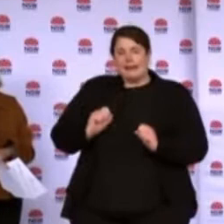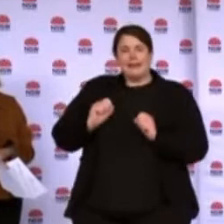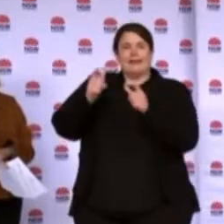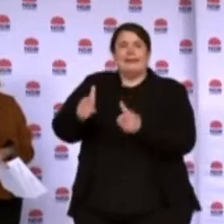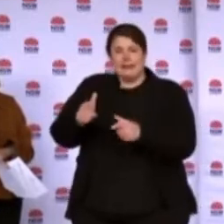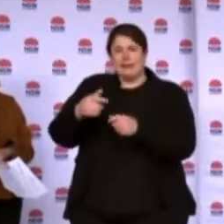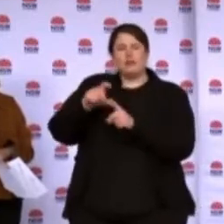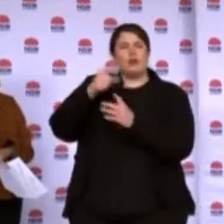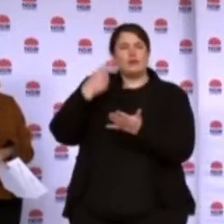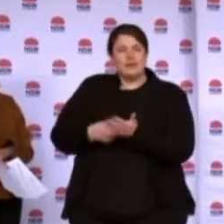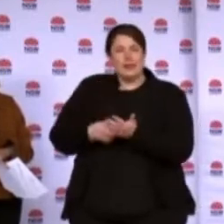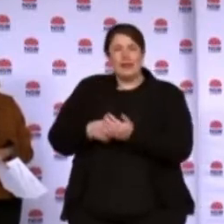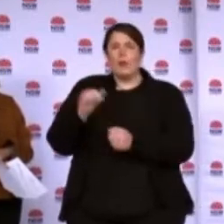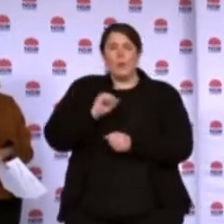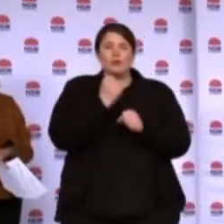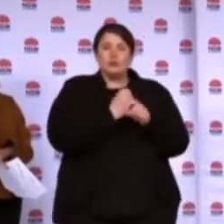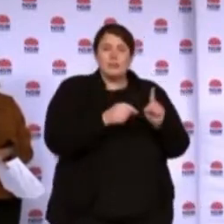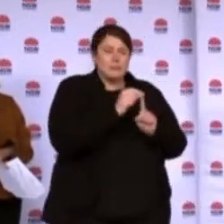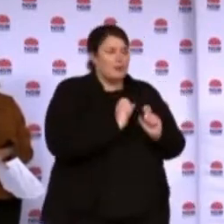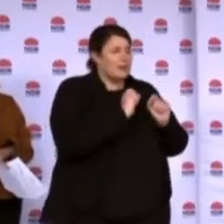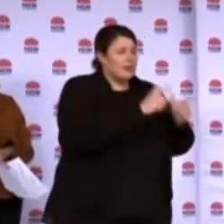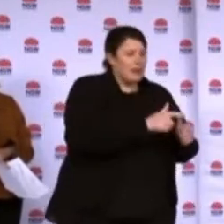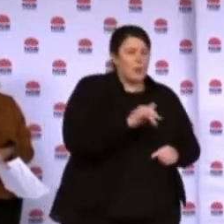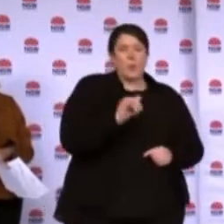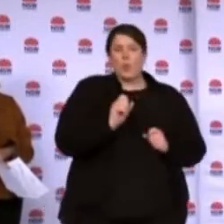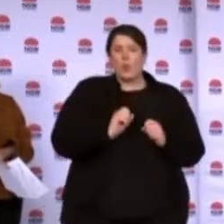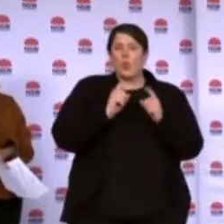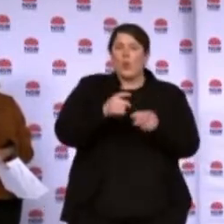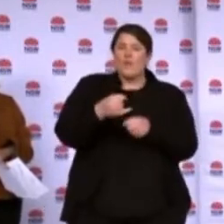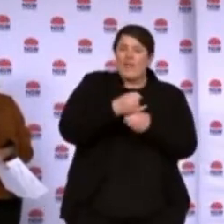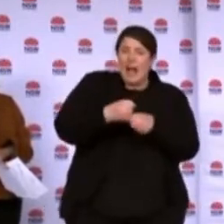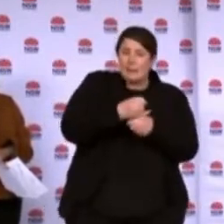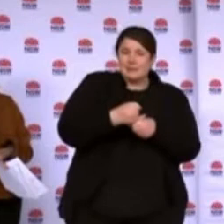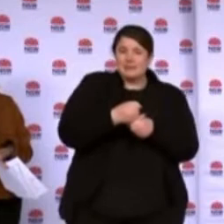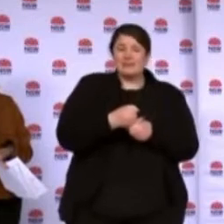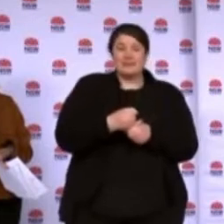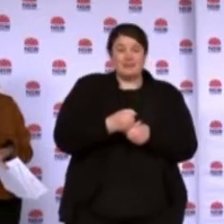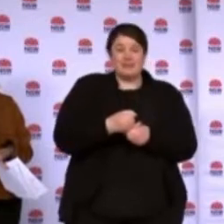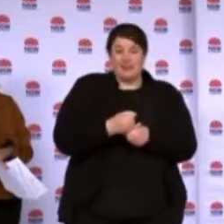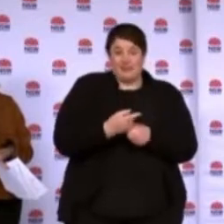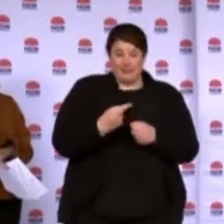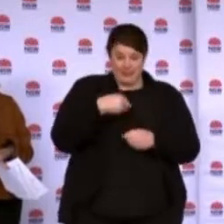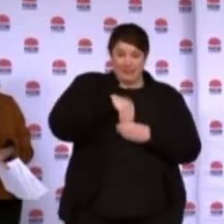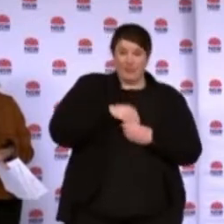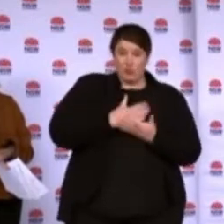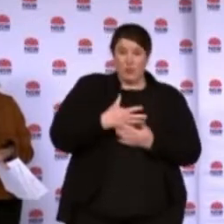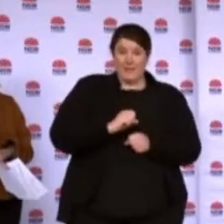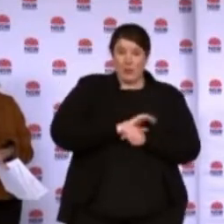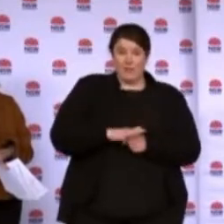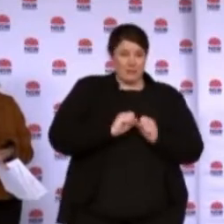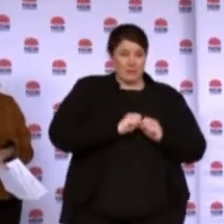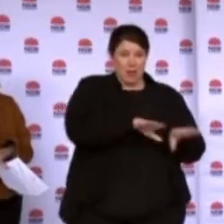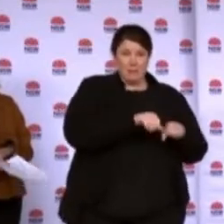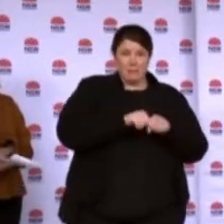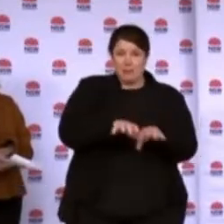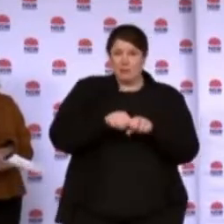rooms of medical centres or GP clinics, or else going into pharmacies when they've got symptoms and unintentionally passing the virus on to